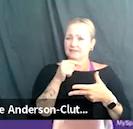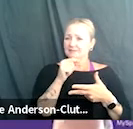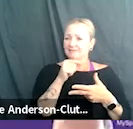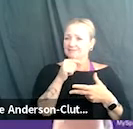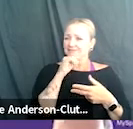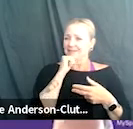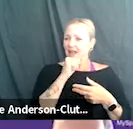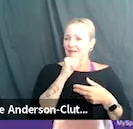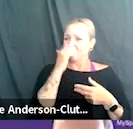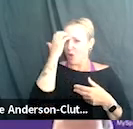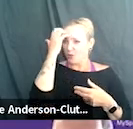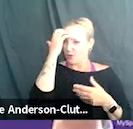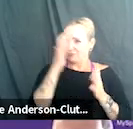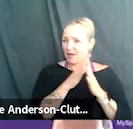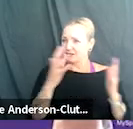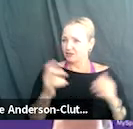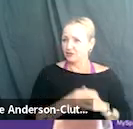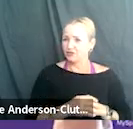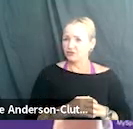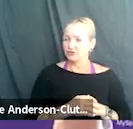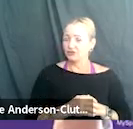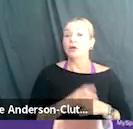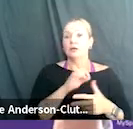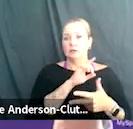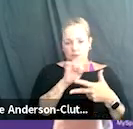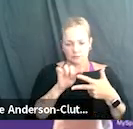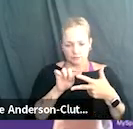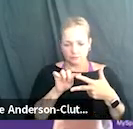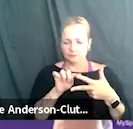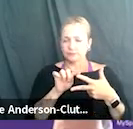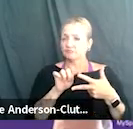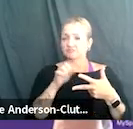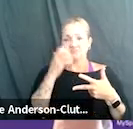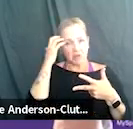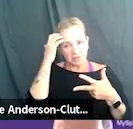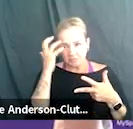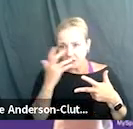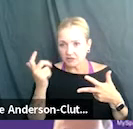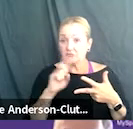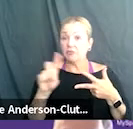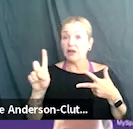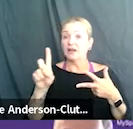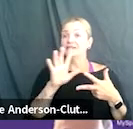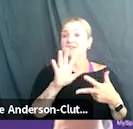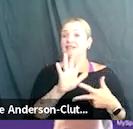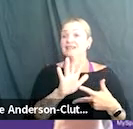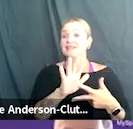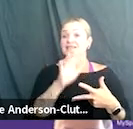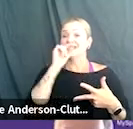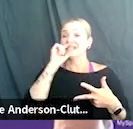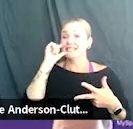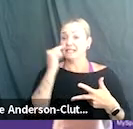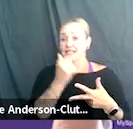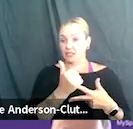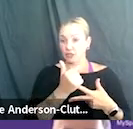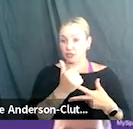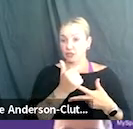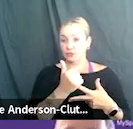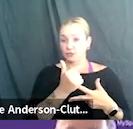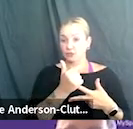his sister was much more upset by it. His oldest sister was